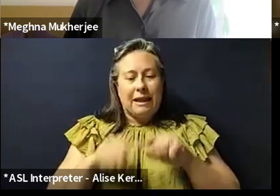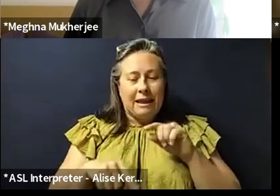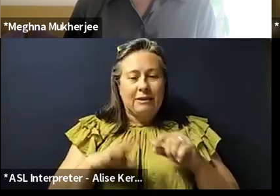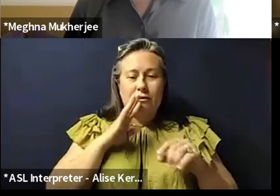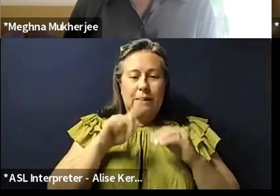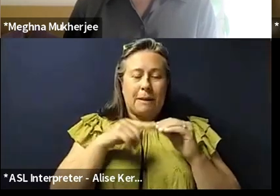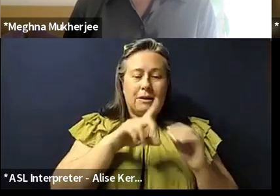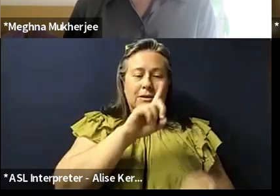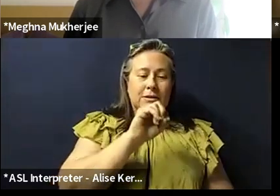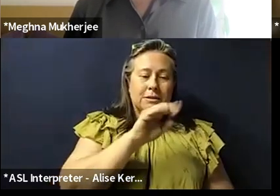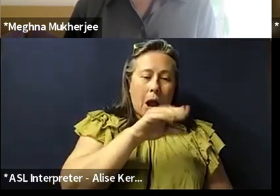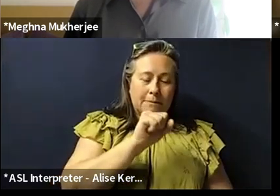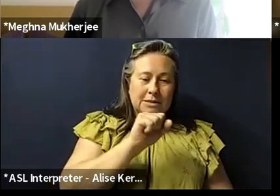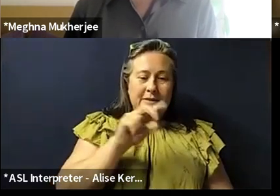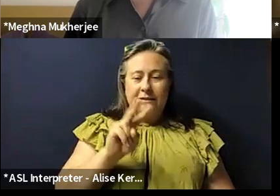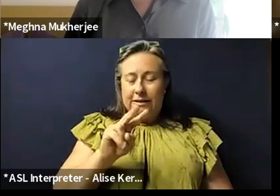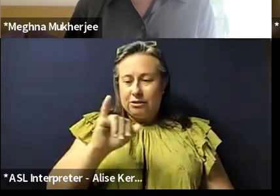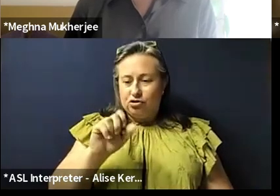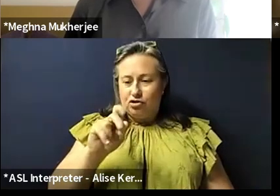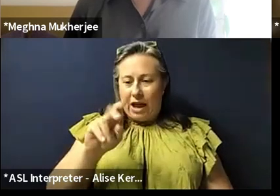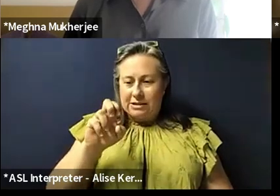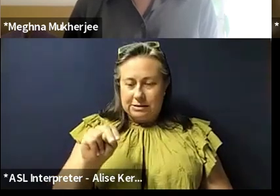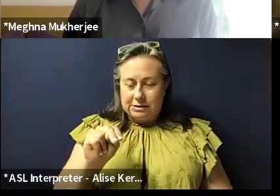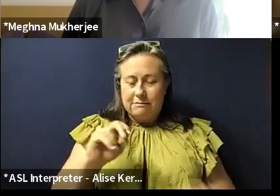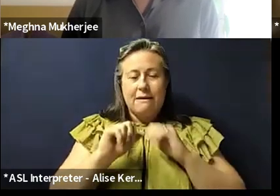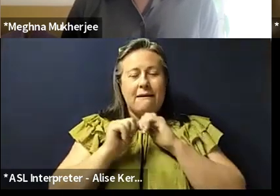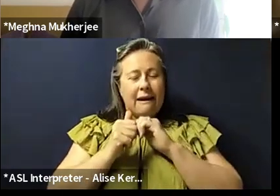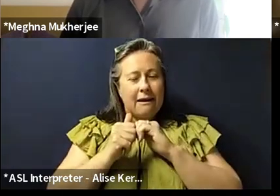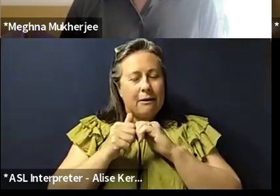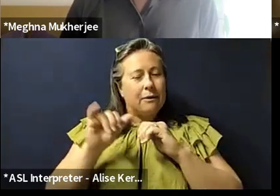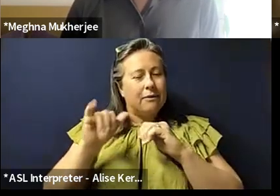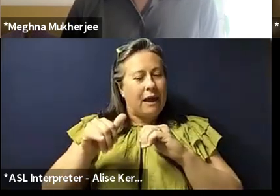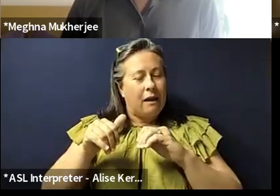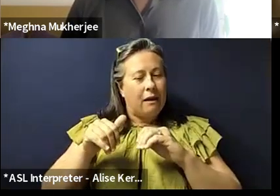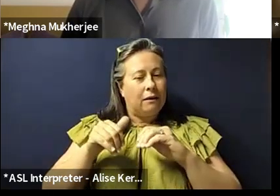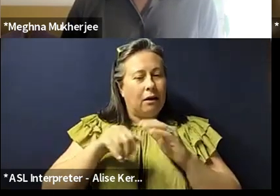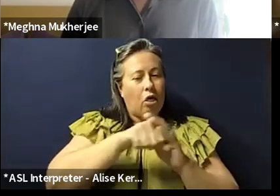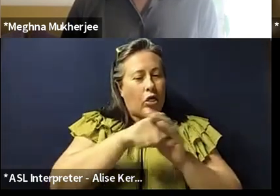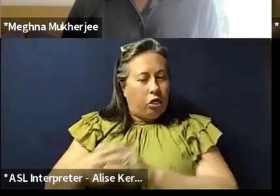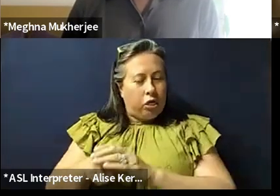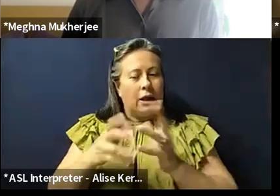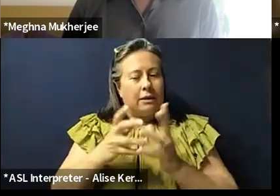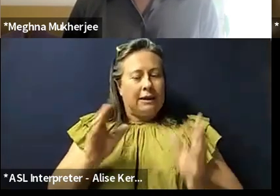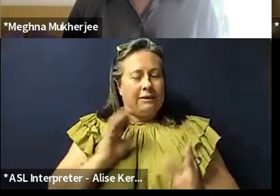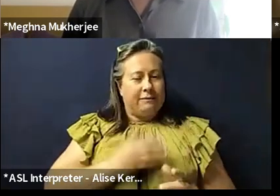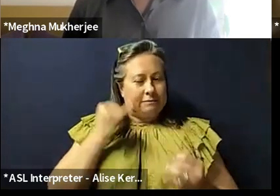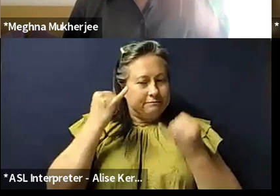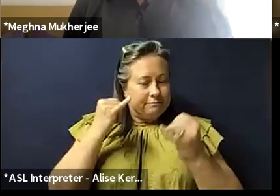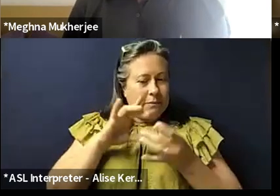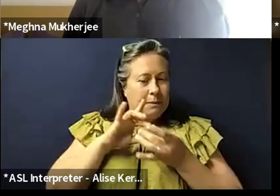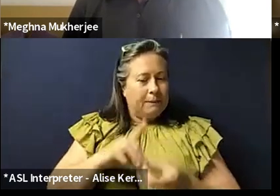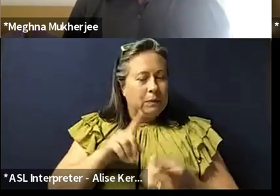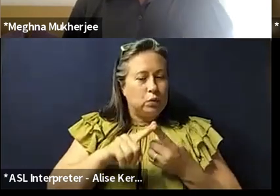Jackson and how it kind of subverted a lot of our ideas about reproductive